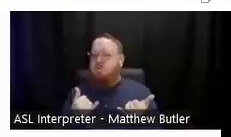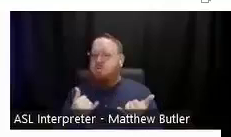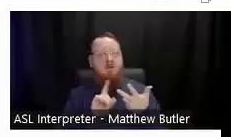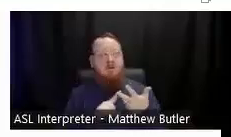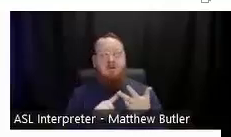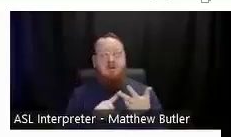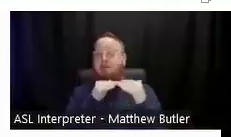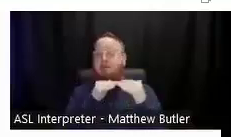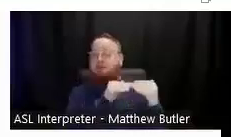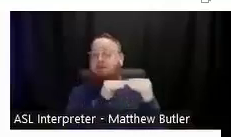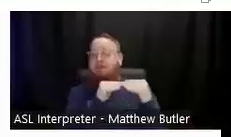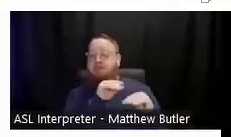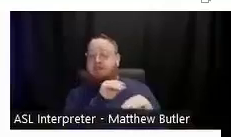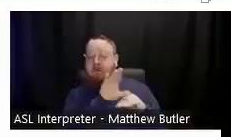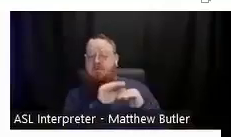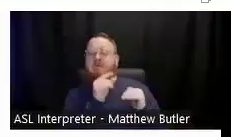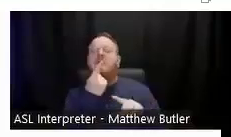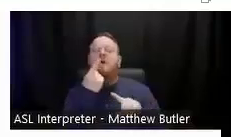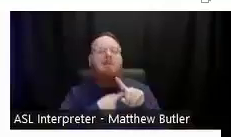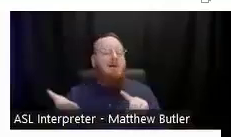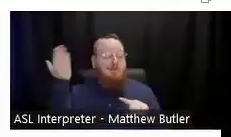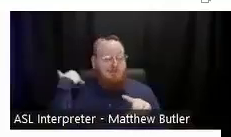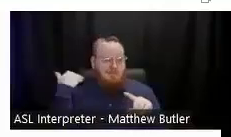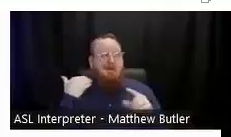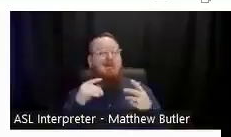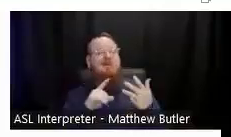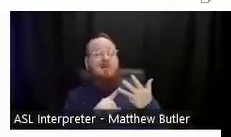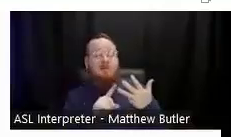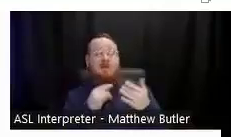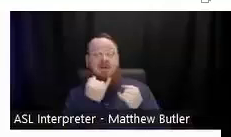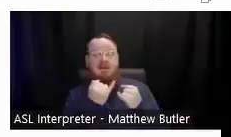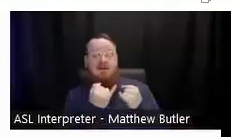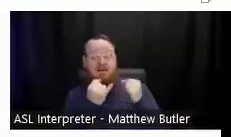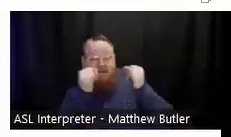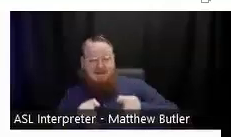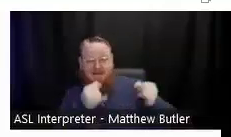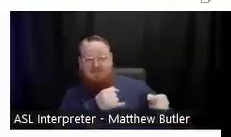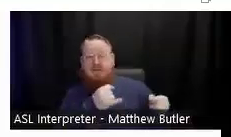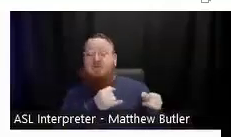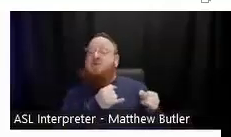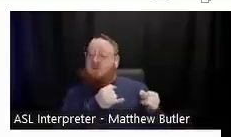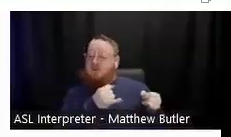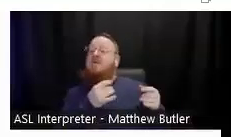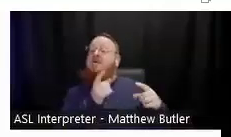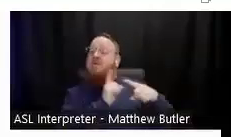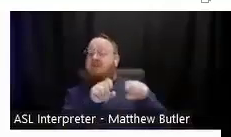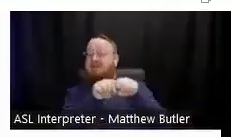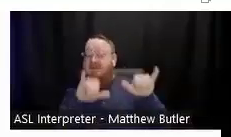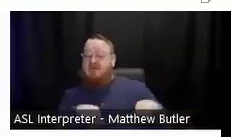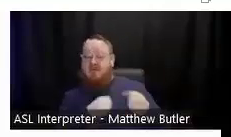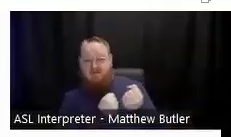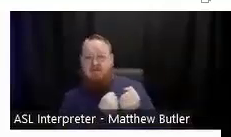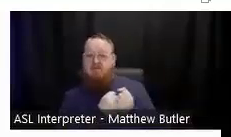call. Individual and systems advocacy, we talked about before that. And then transition. Transition has a bunch